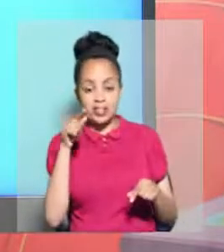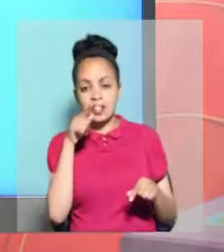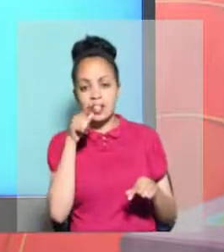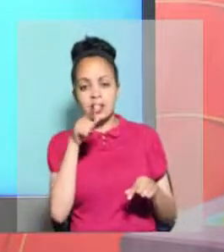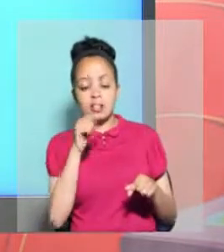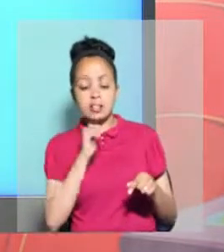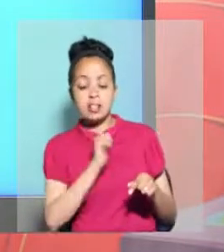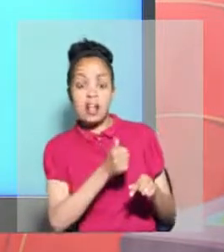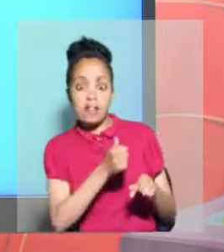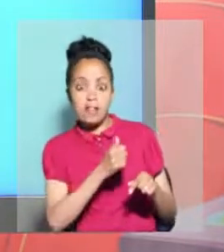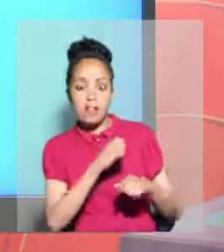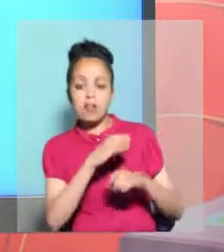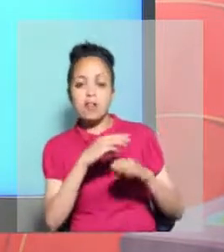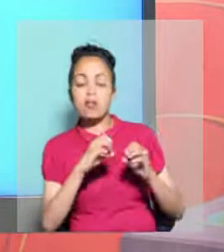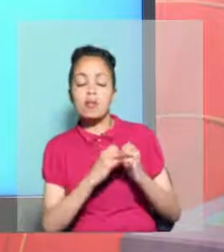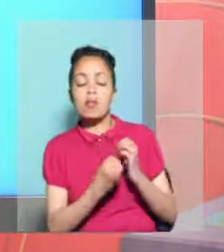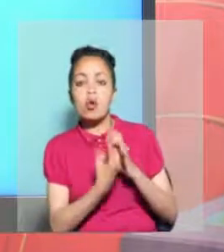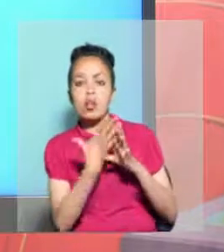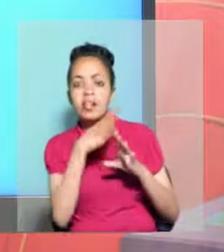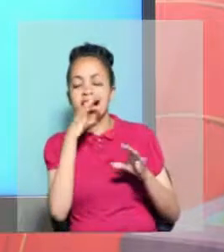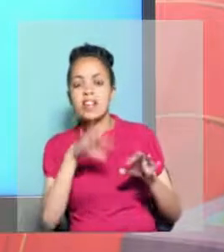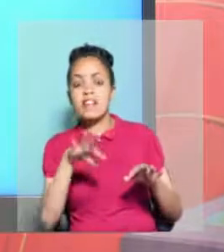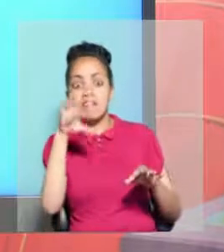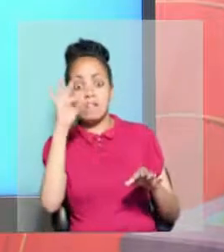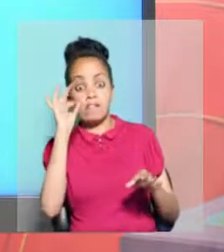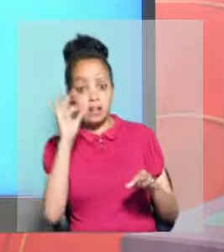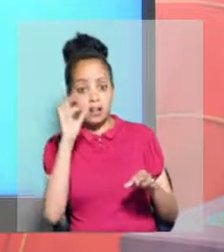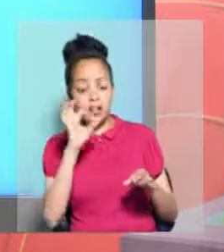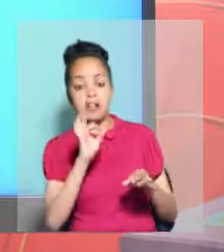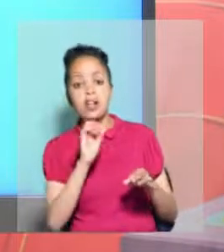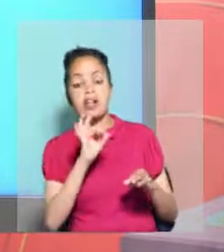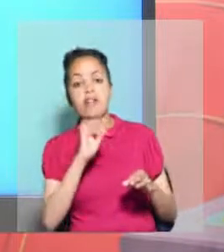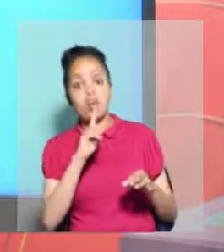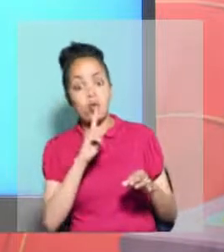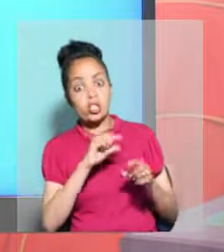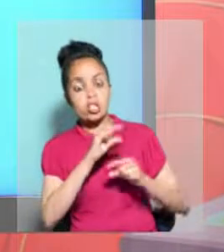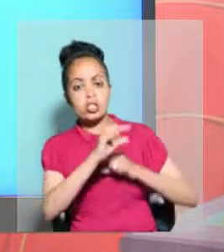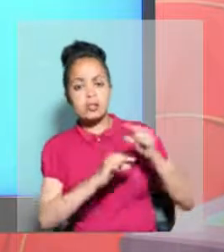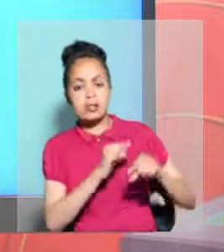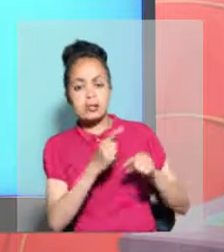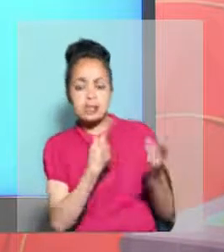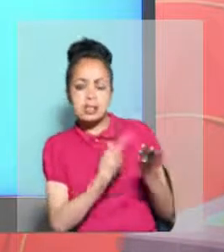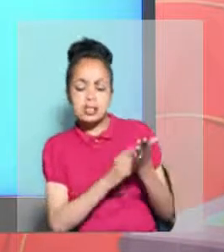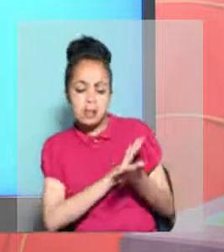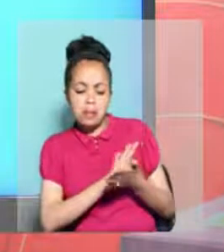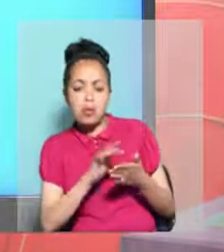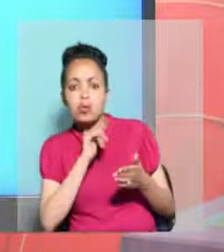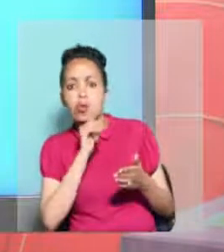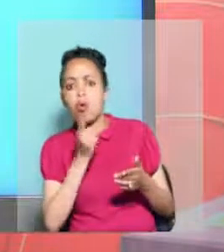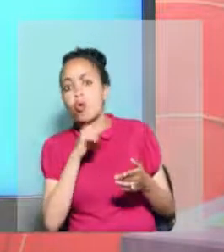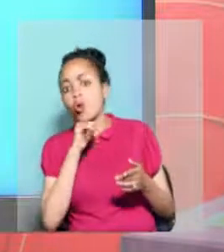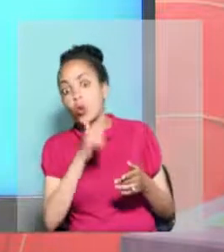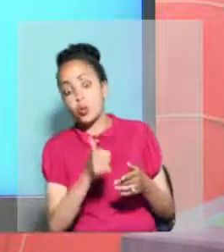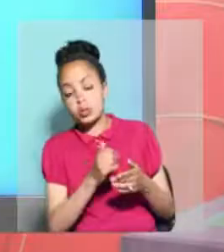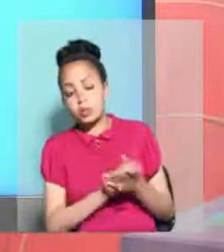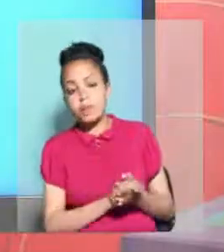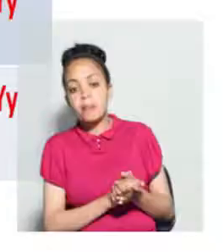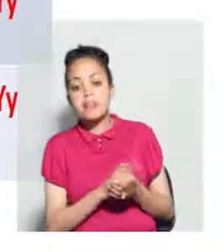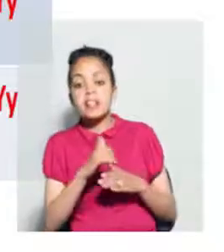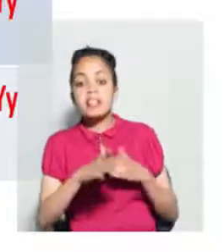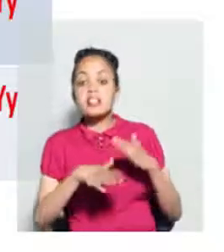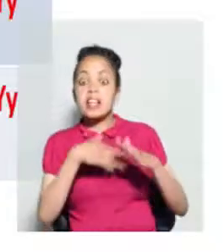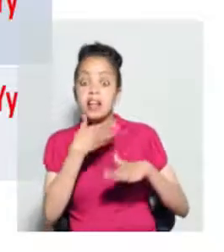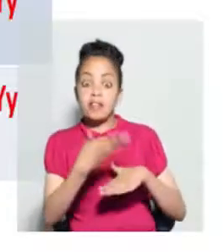he self-pollinates and find the offspring of F1 generation, whether it is pure or not.